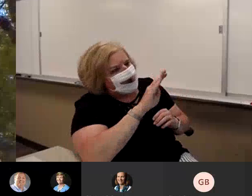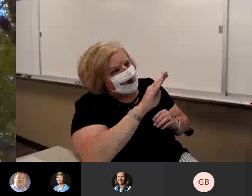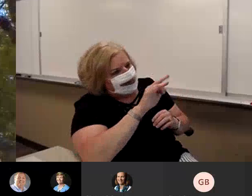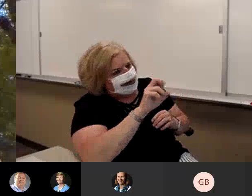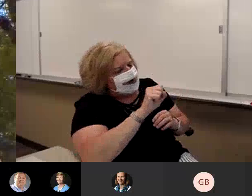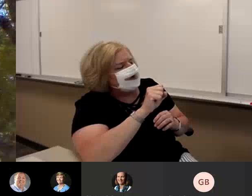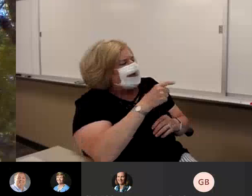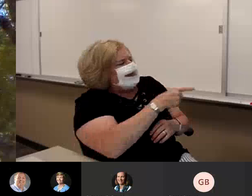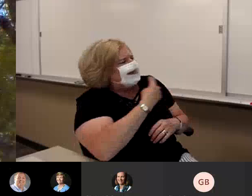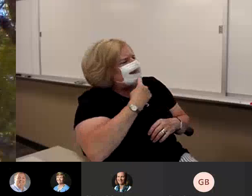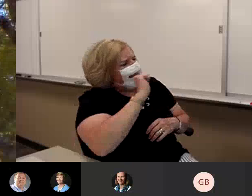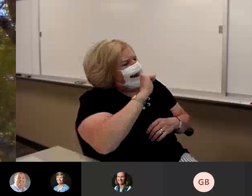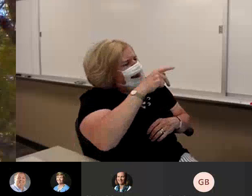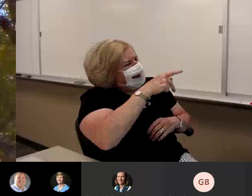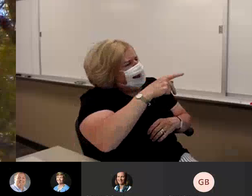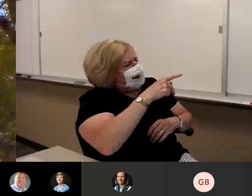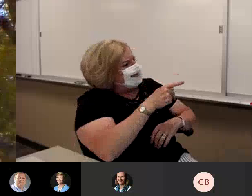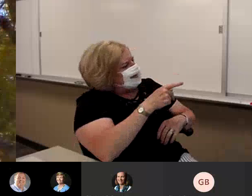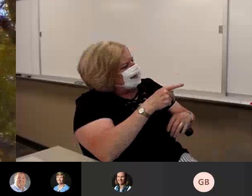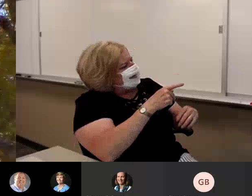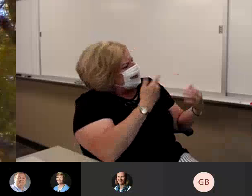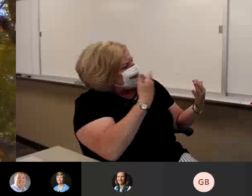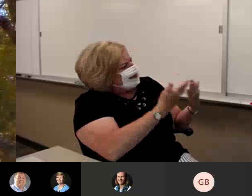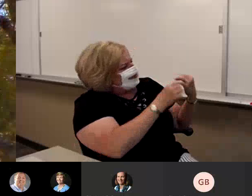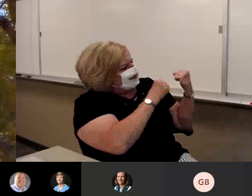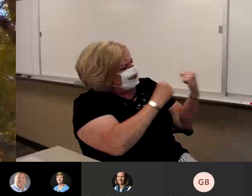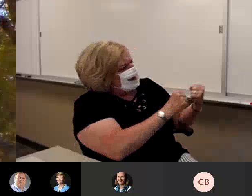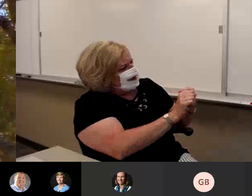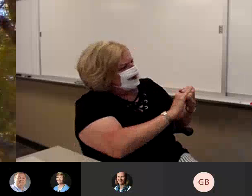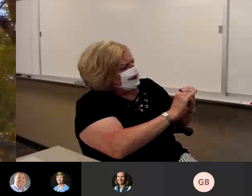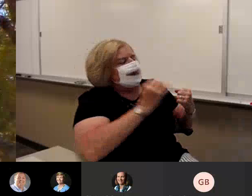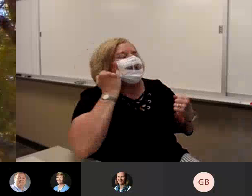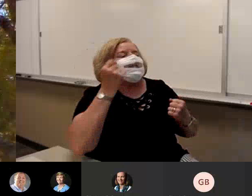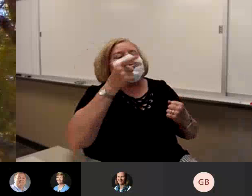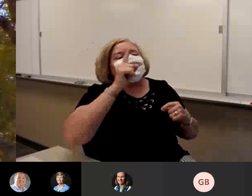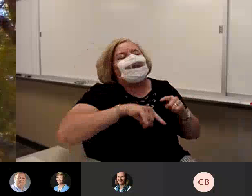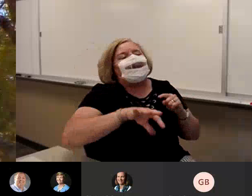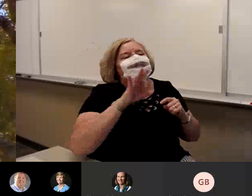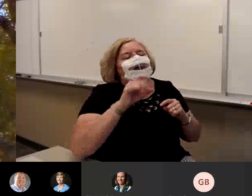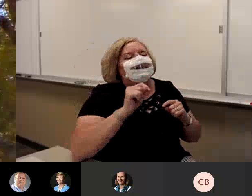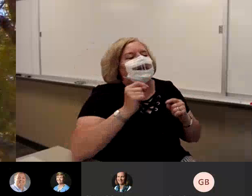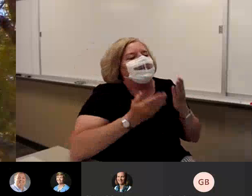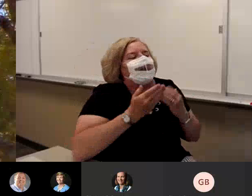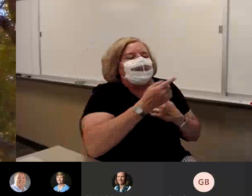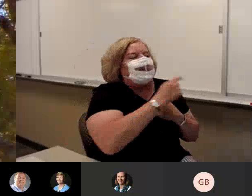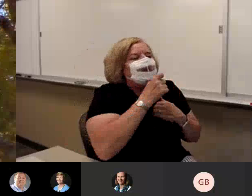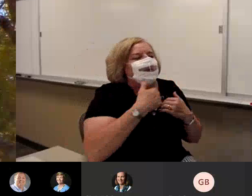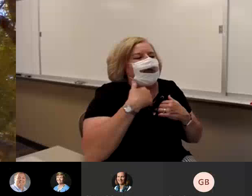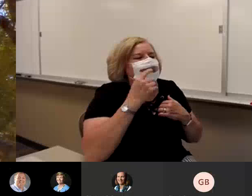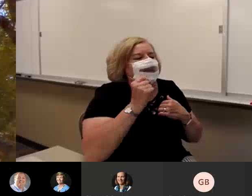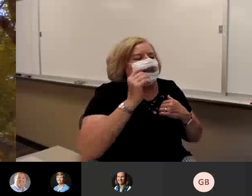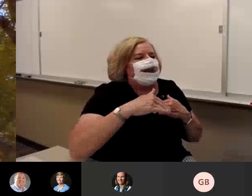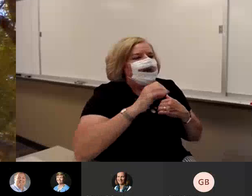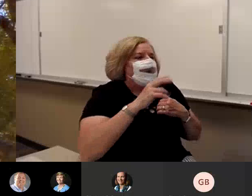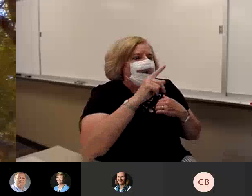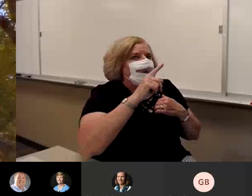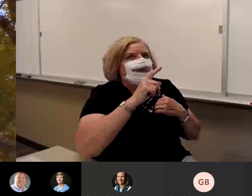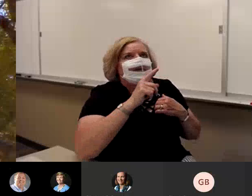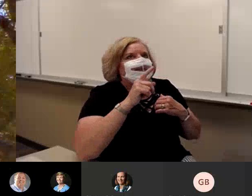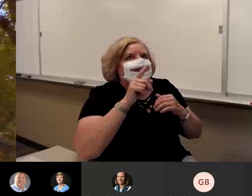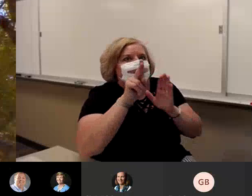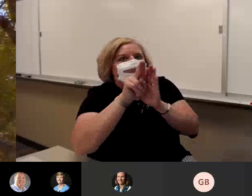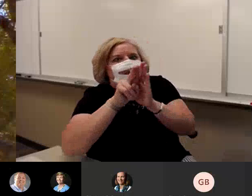just as powerful. So if you can't find it, then maybe it's not, maybe they don't have it, or it's just buried somewhere